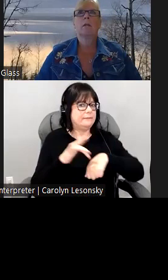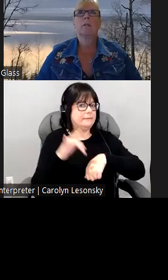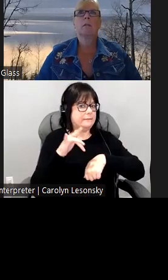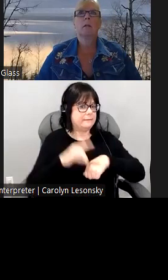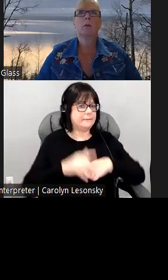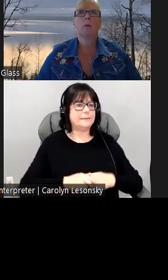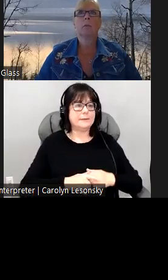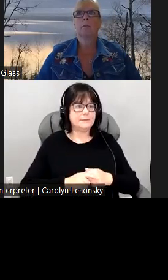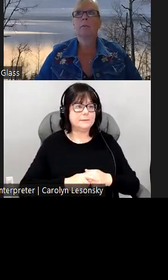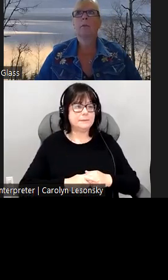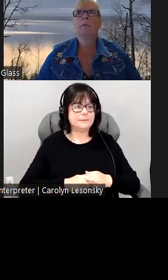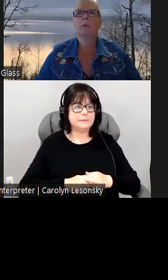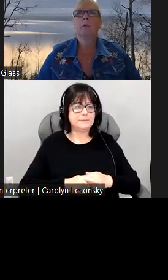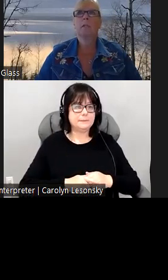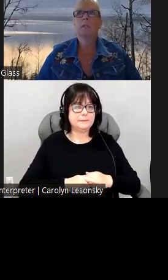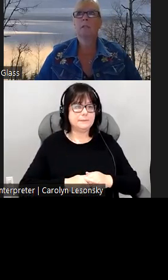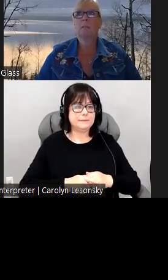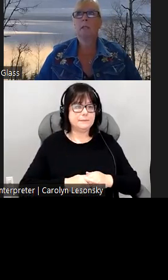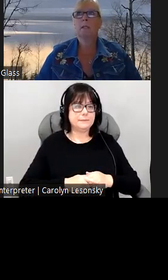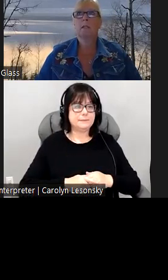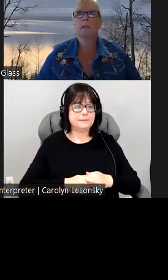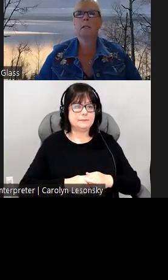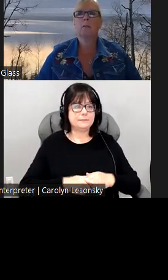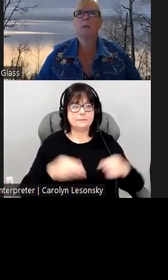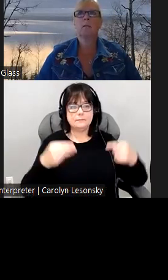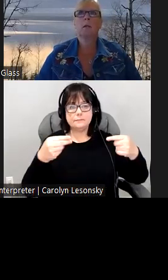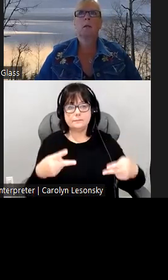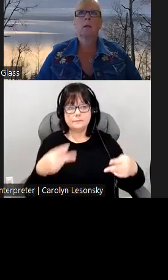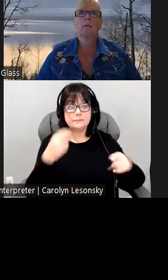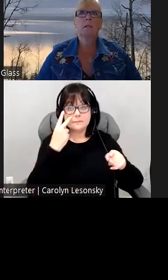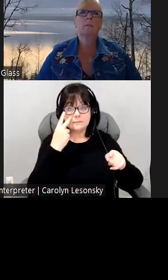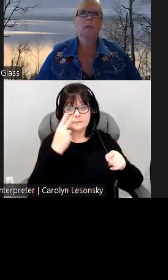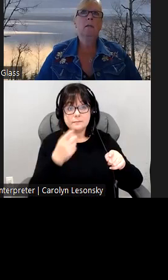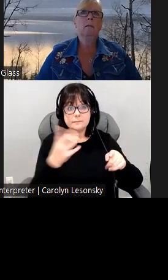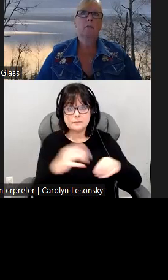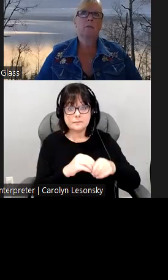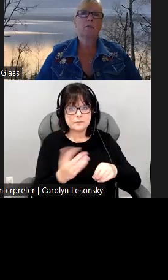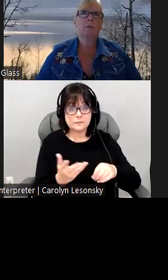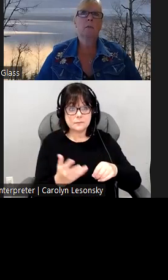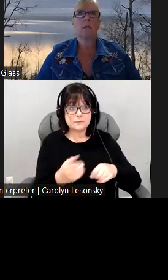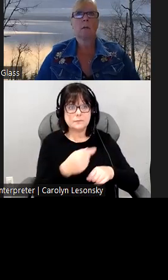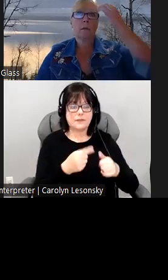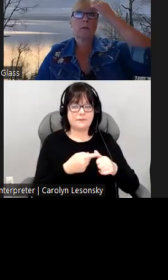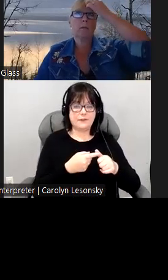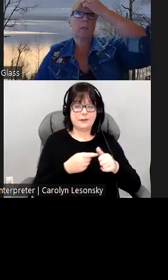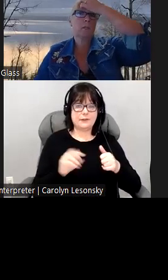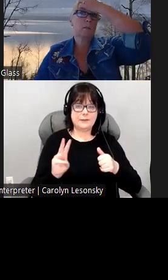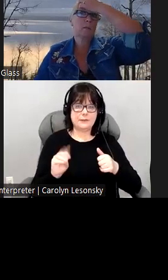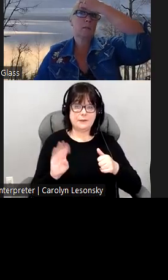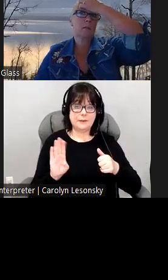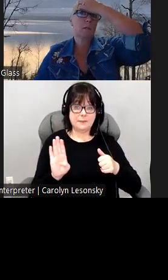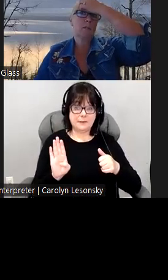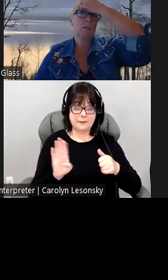So here's a quick preview of what's in 60B and 60D as well. 60B, which is the first one we'll talk about in a few